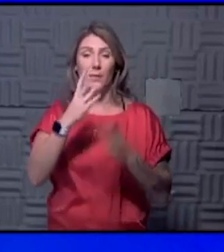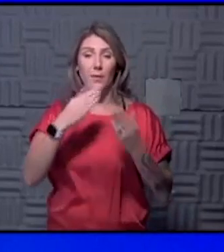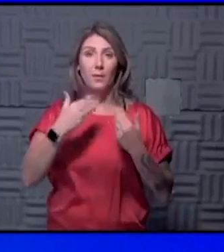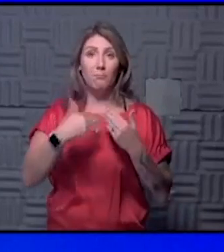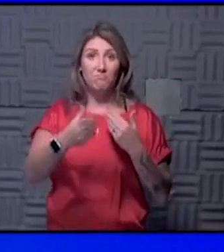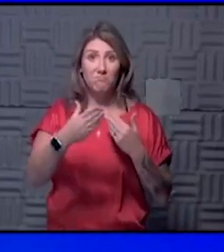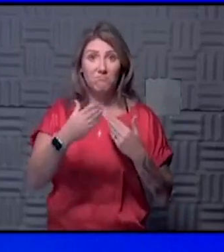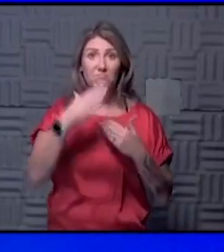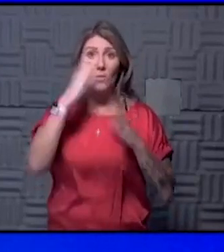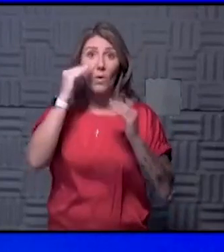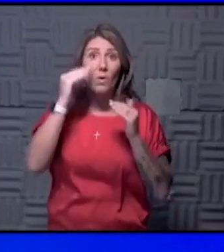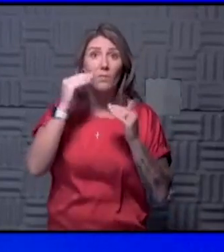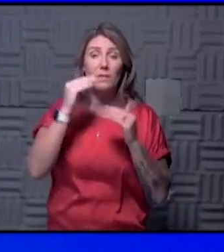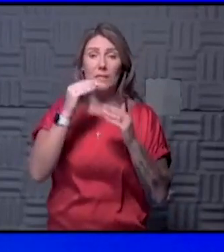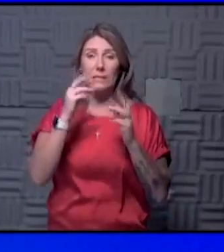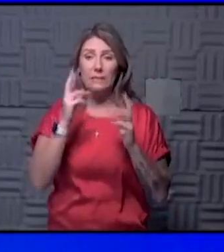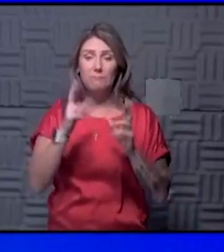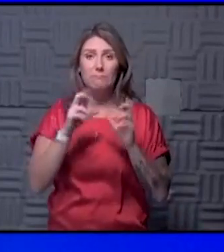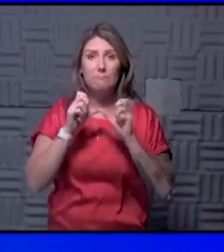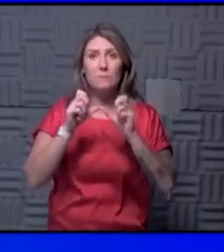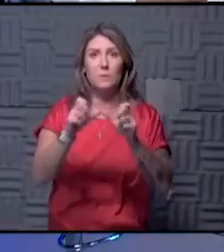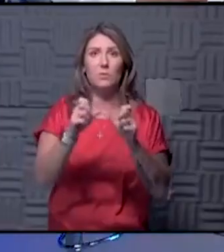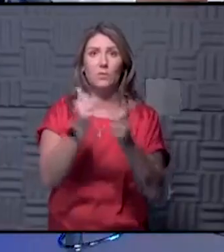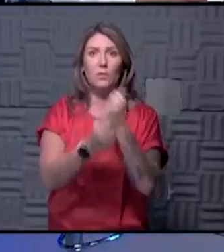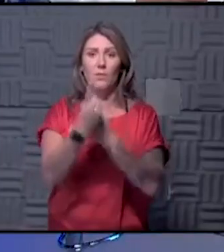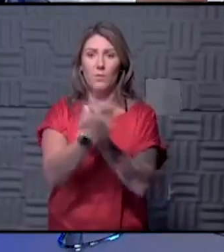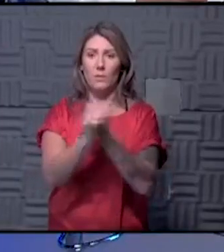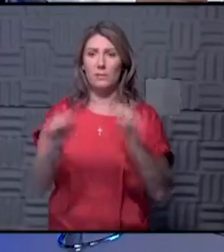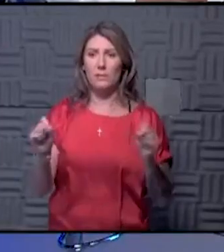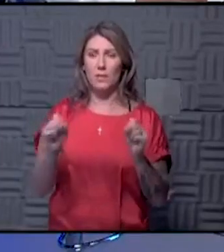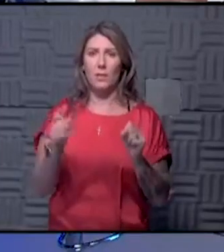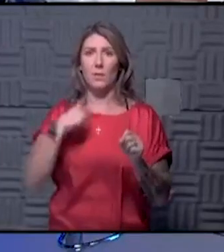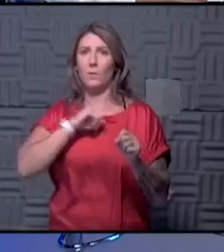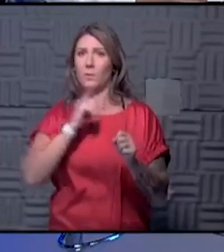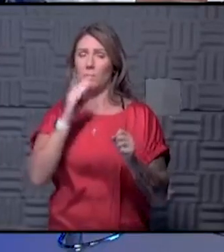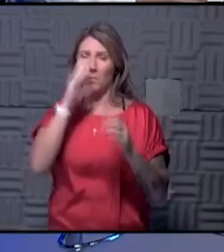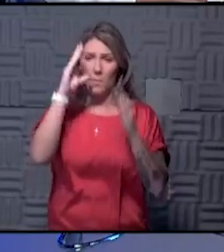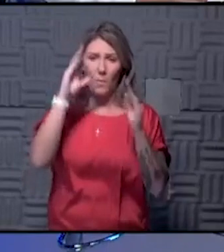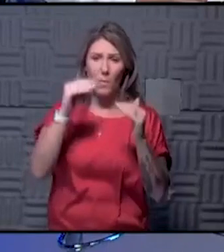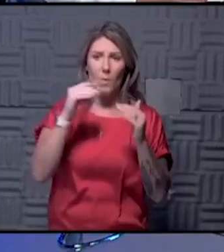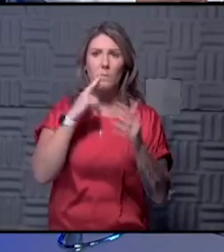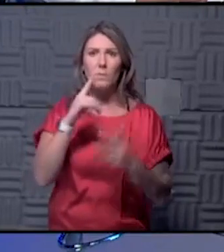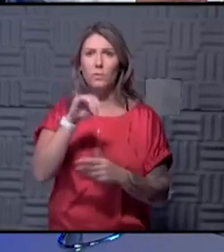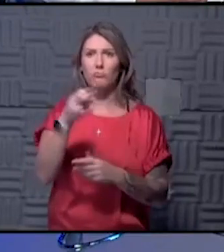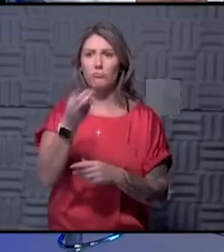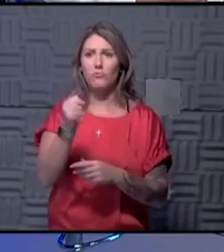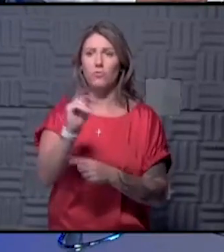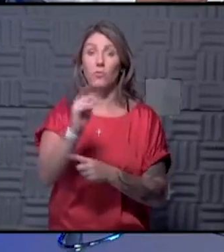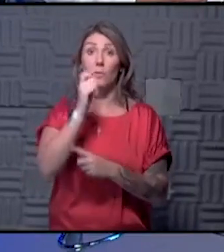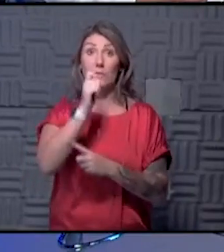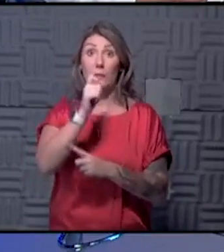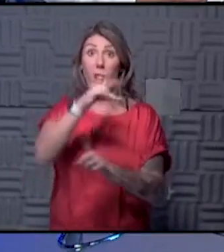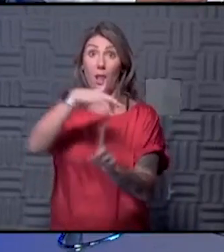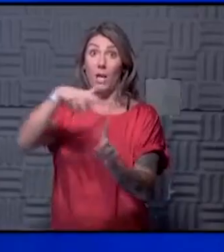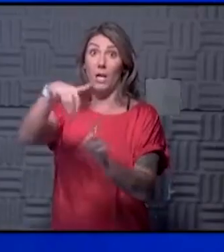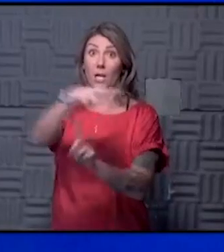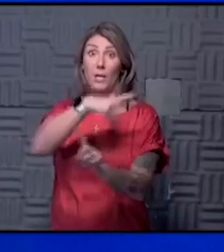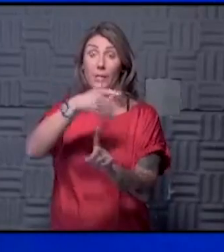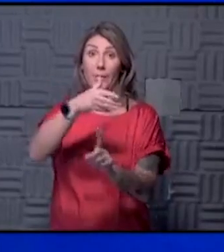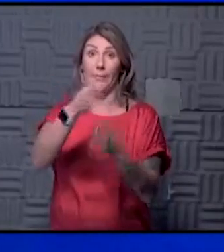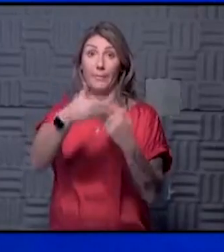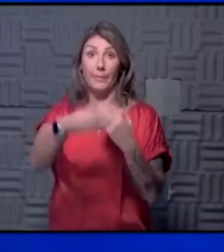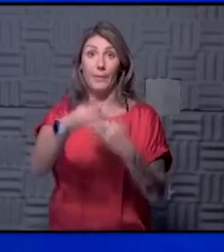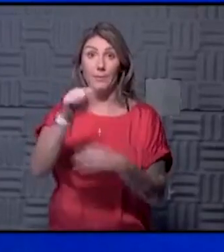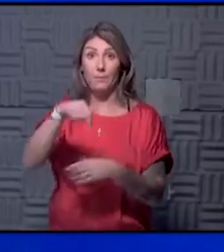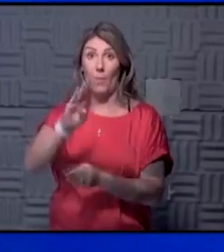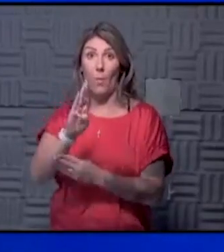hopefully that we can continue to keep everybody safe. And we're just hoping that Jordan Tamu, I think that was, I said it correctly, was not around the rest of the quarterback squad or